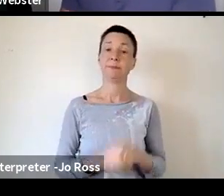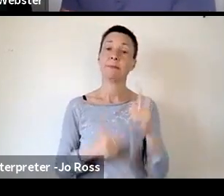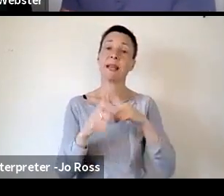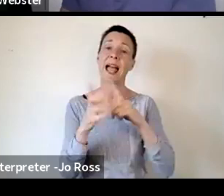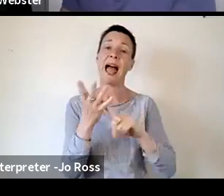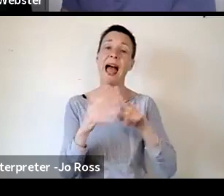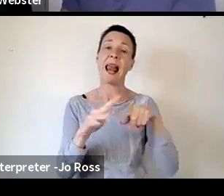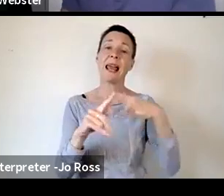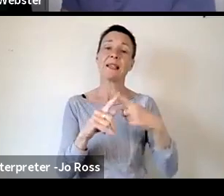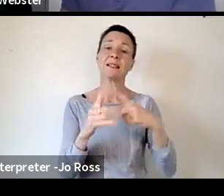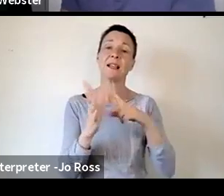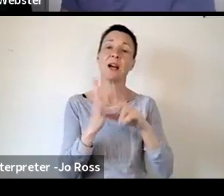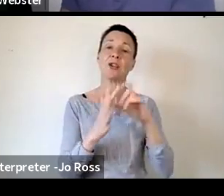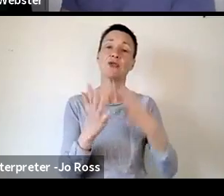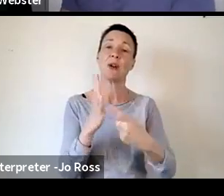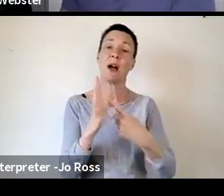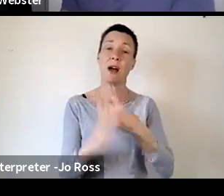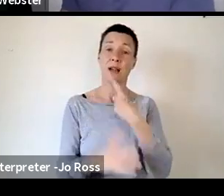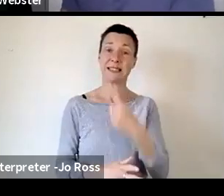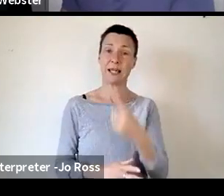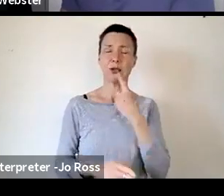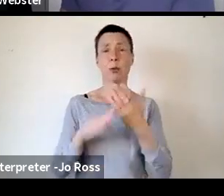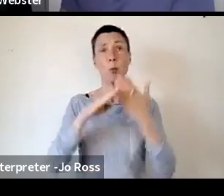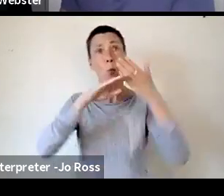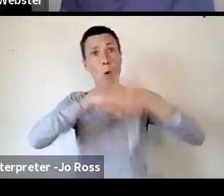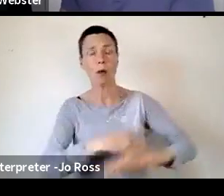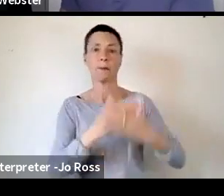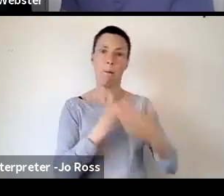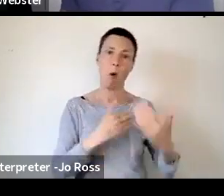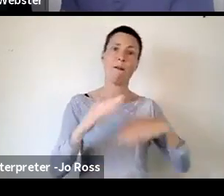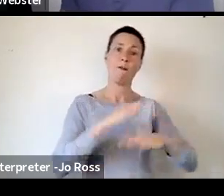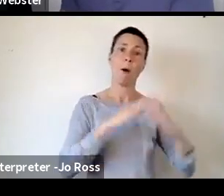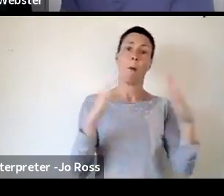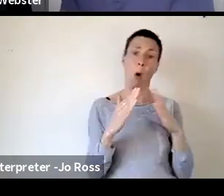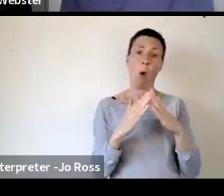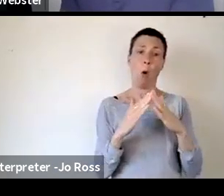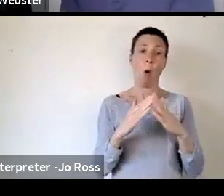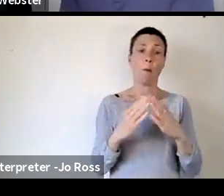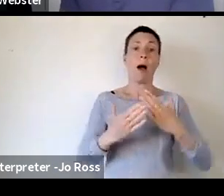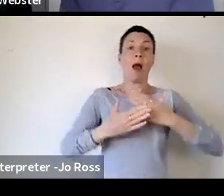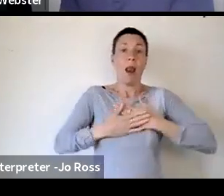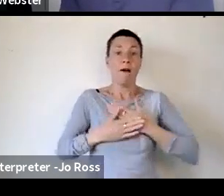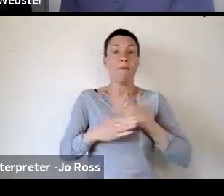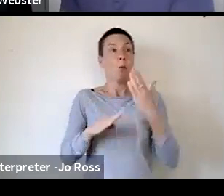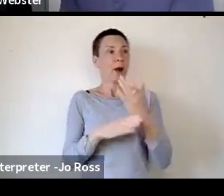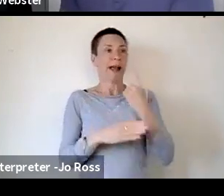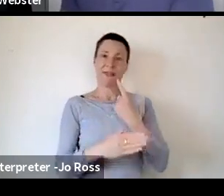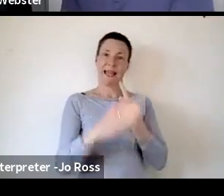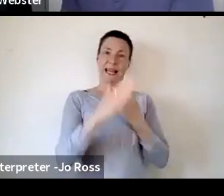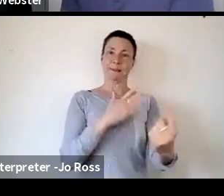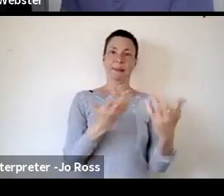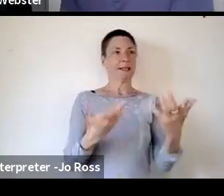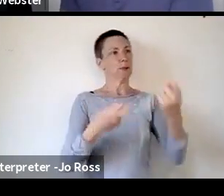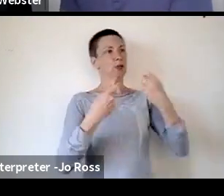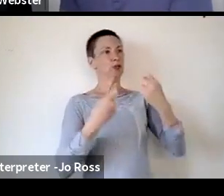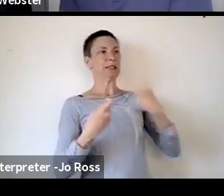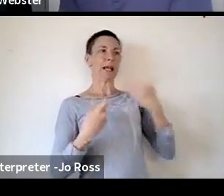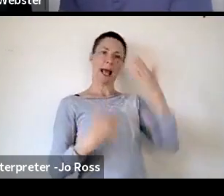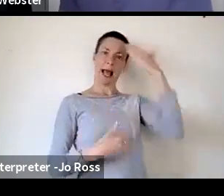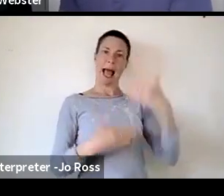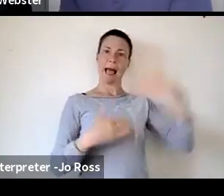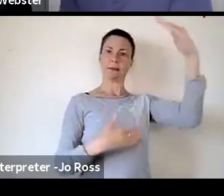Alexandra Jeffries says she works harder at home than at the office and love having the work autonomy and being treated like an